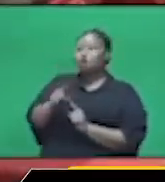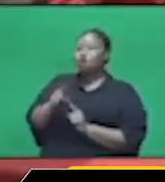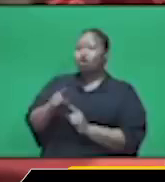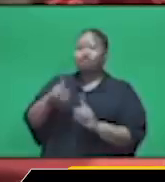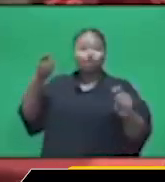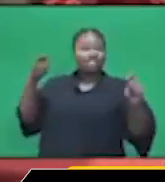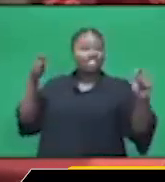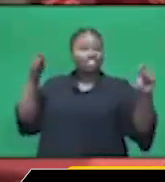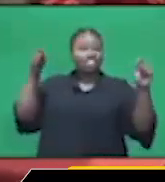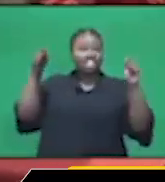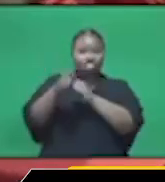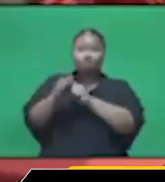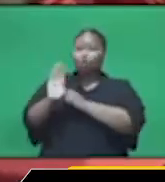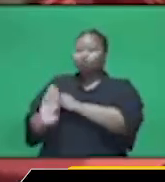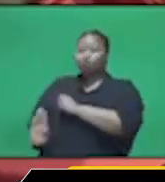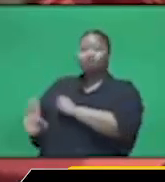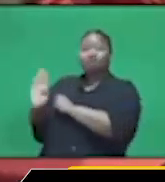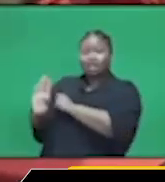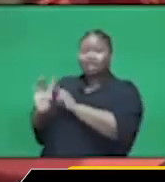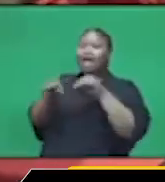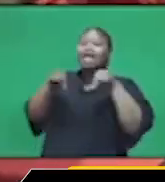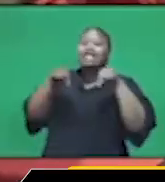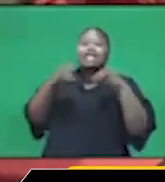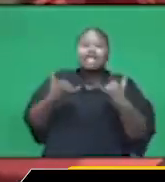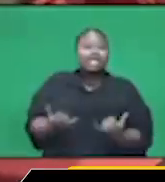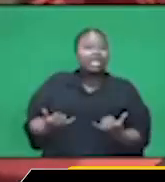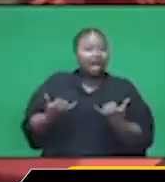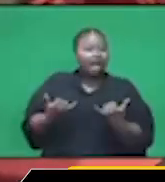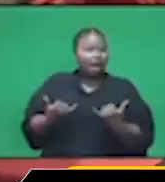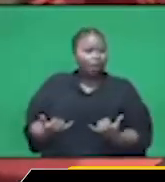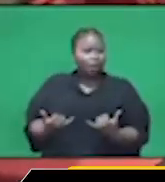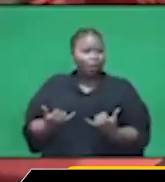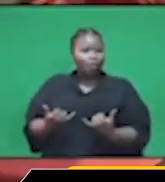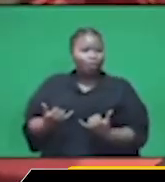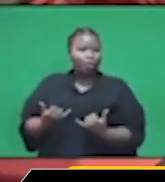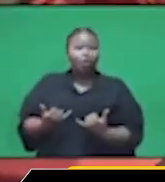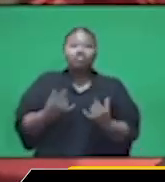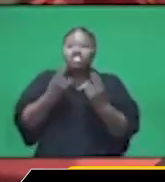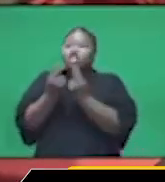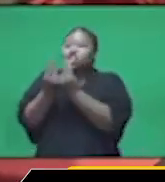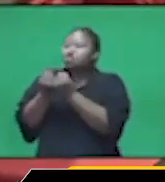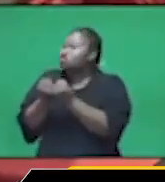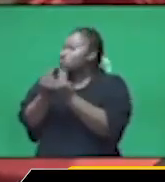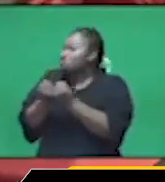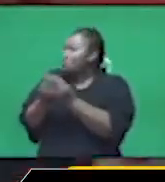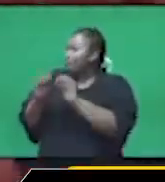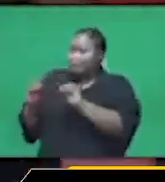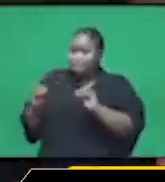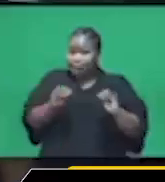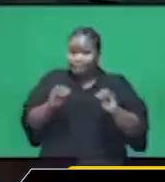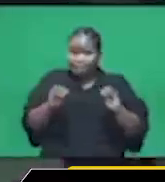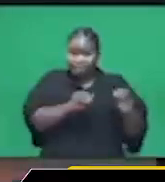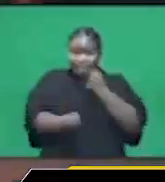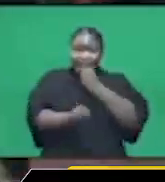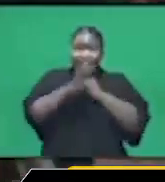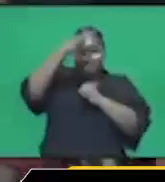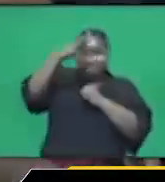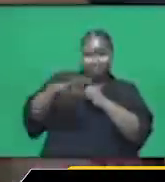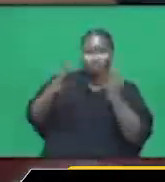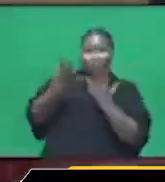in Botswana. He's now vindicated. There's a new government in Botswana.